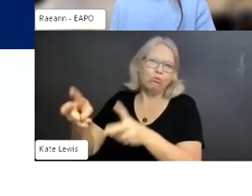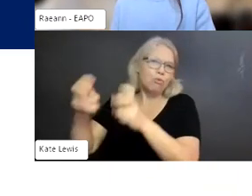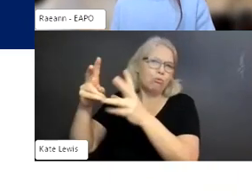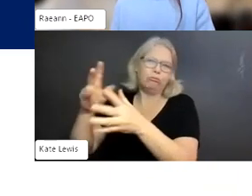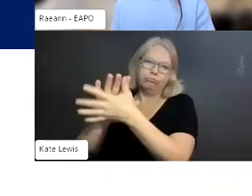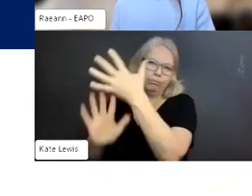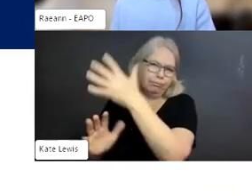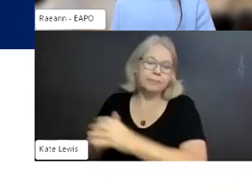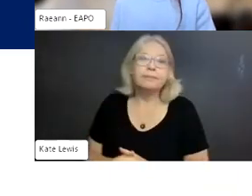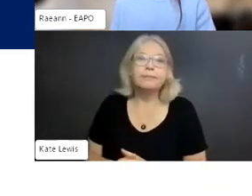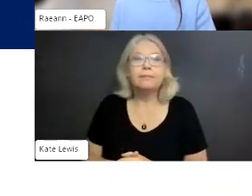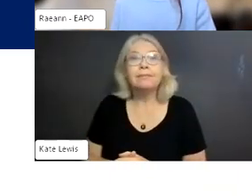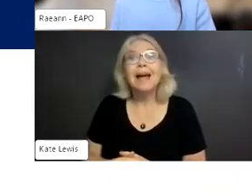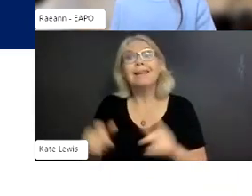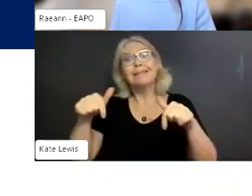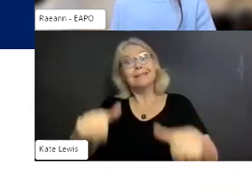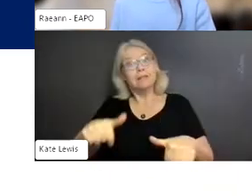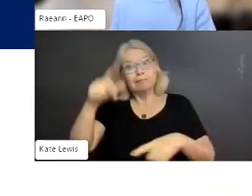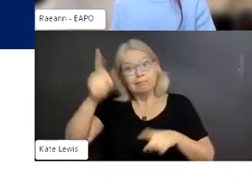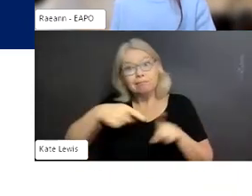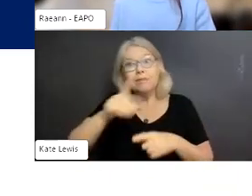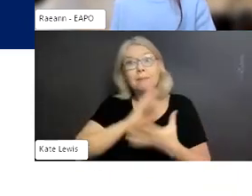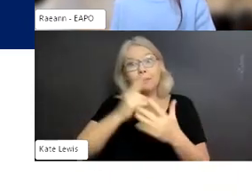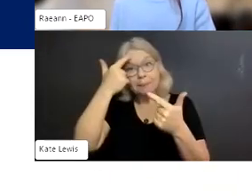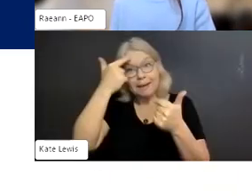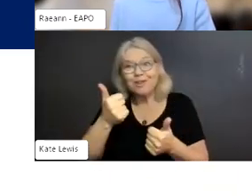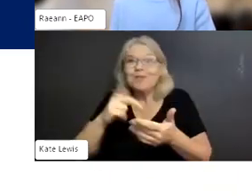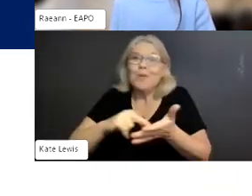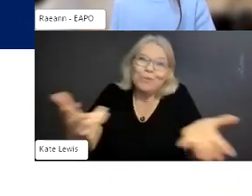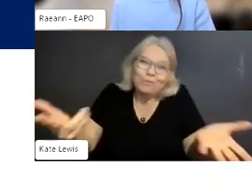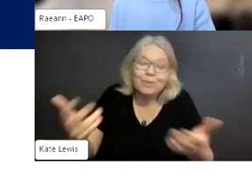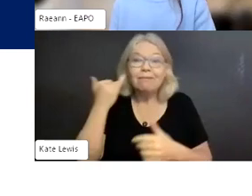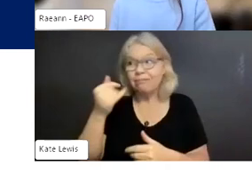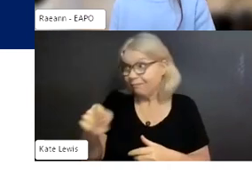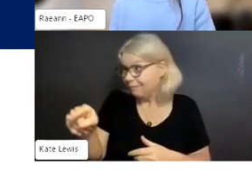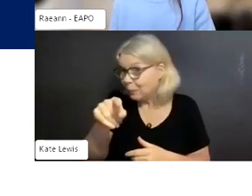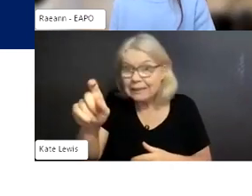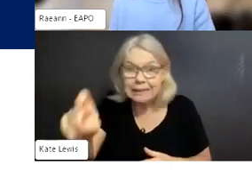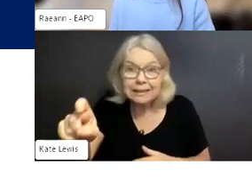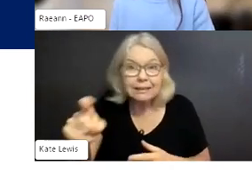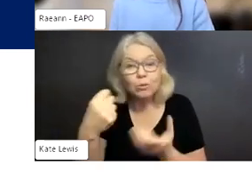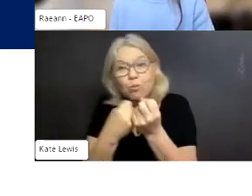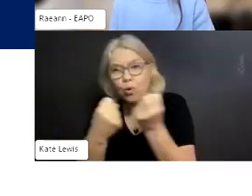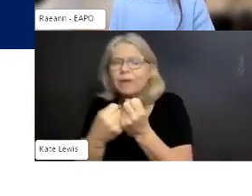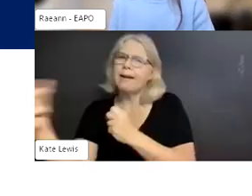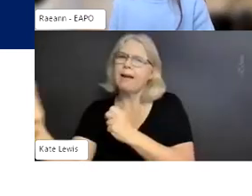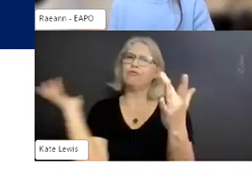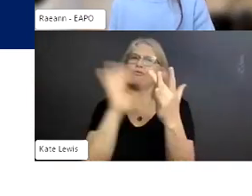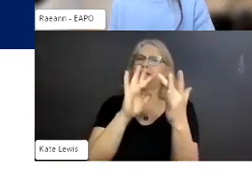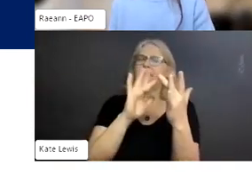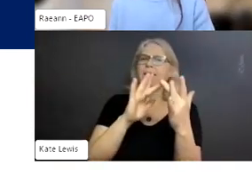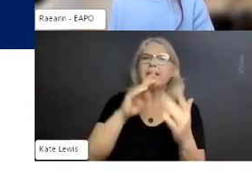we are talking about dementia, so I encourage people, if they have questions or need support in their communities, to reach out to the Alzheimer's Society of